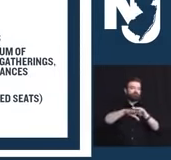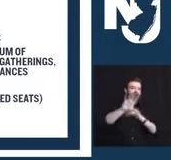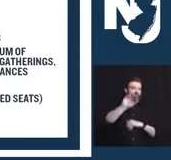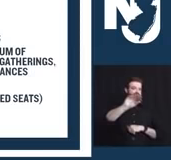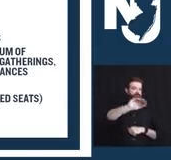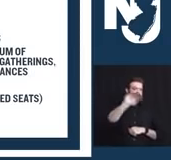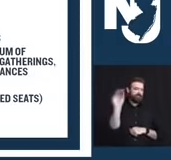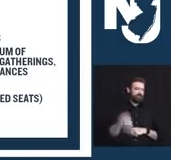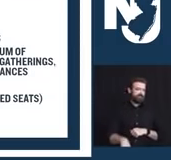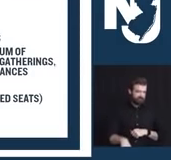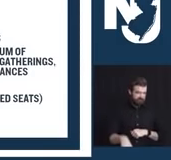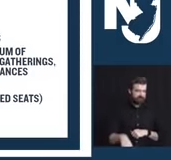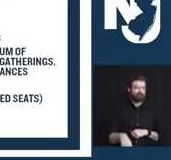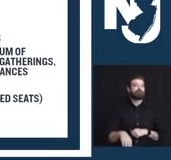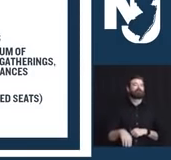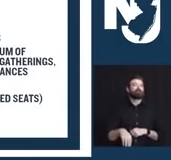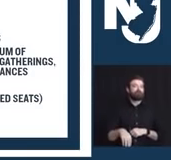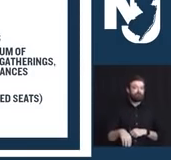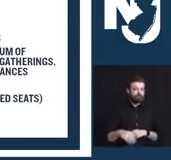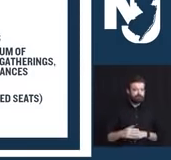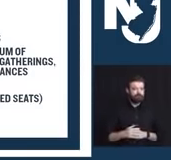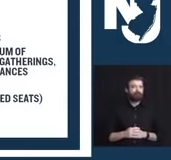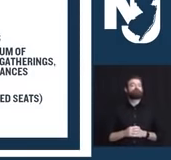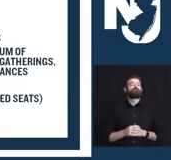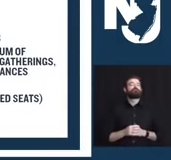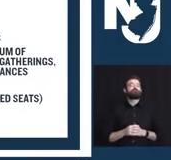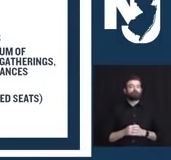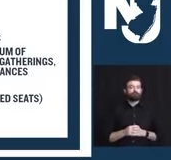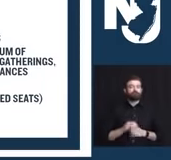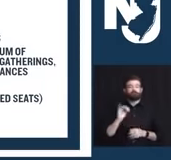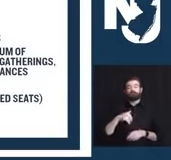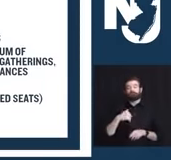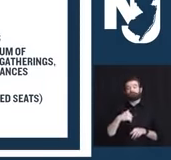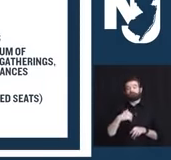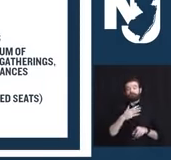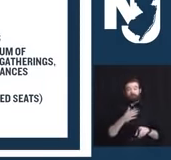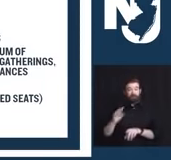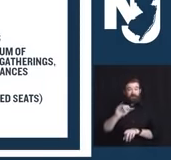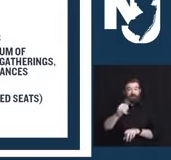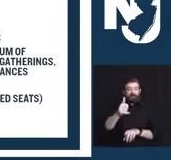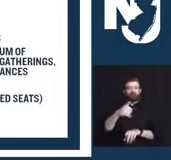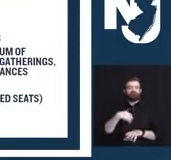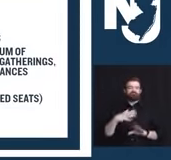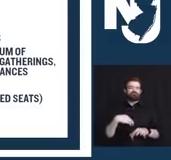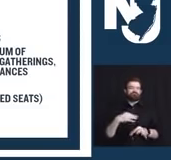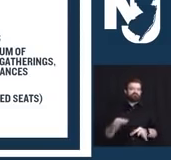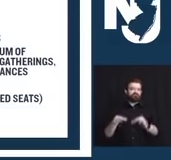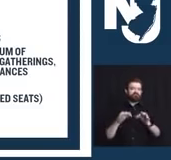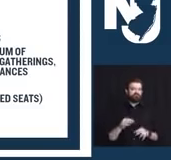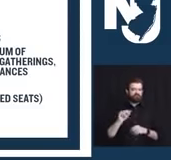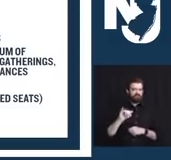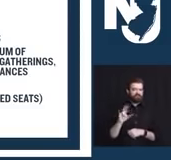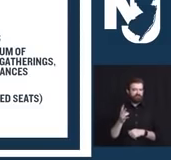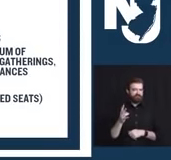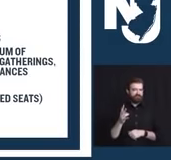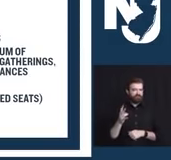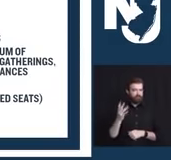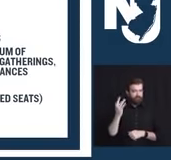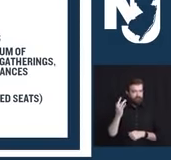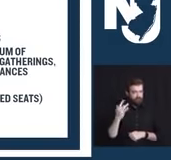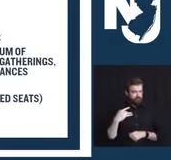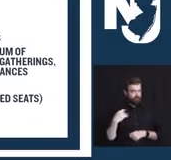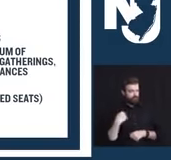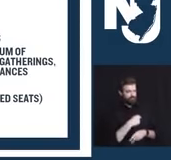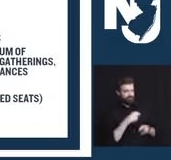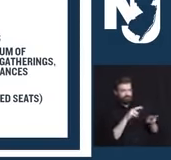feel confident in moving up this timetable by 3 days, given the accelerated progress we are seeing in our